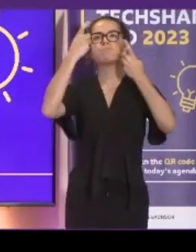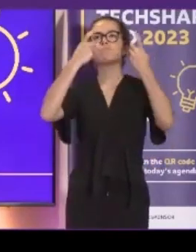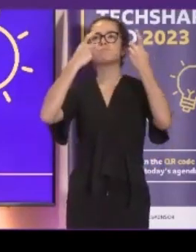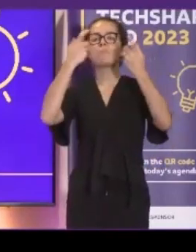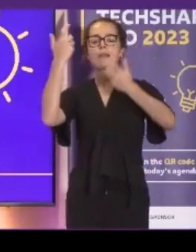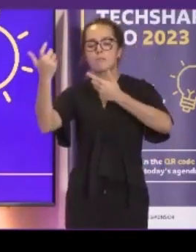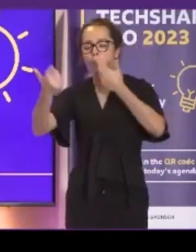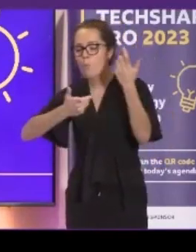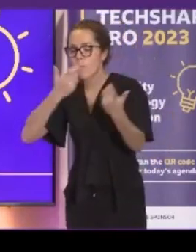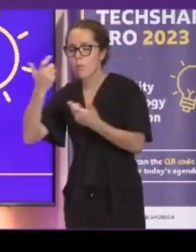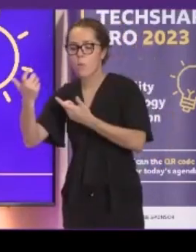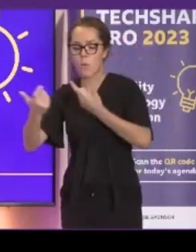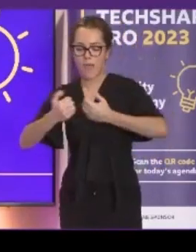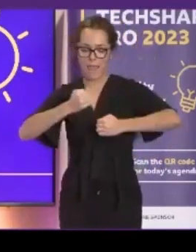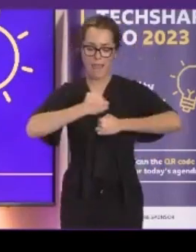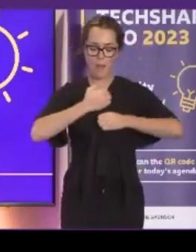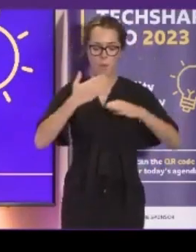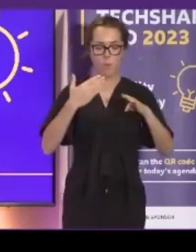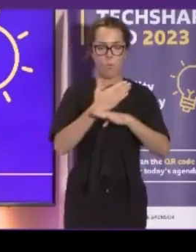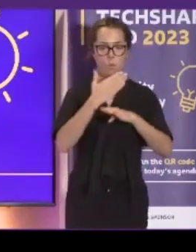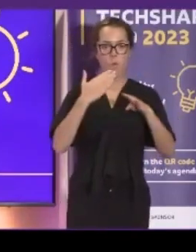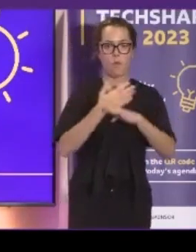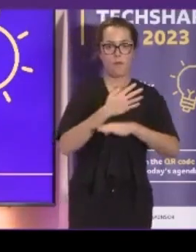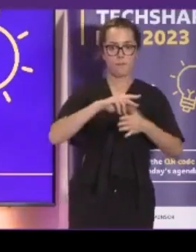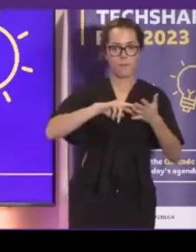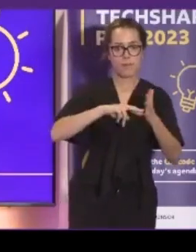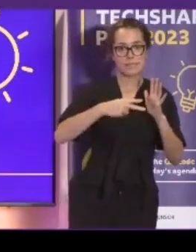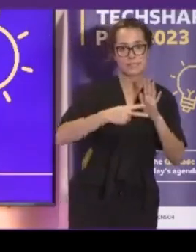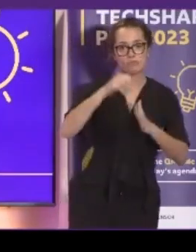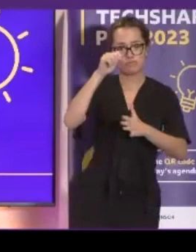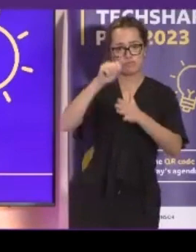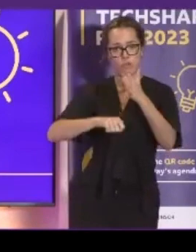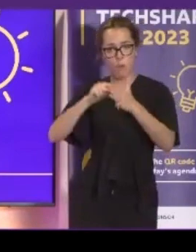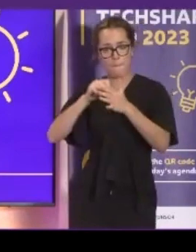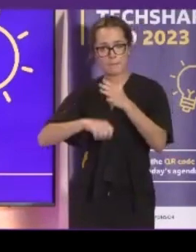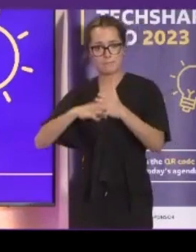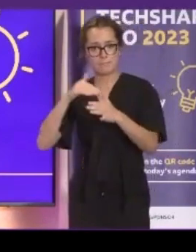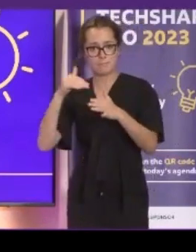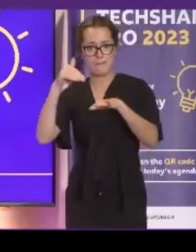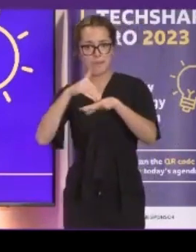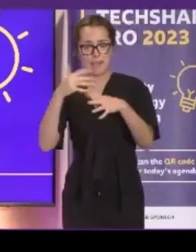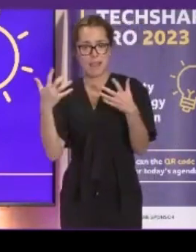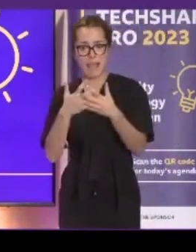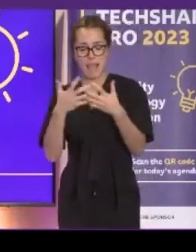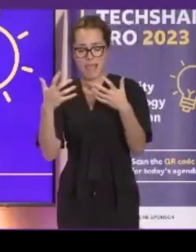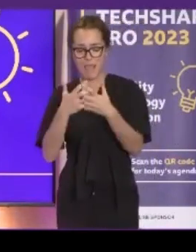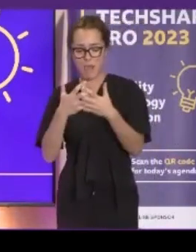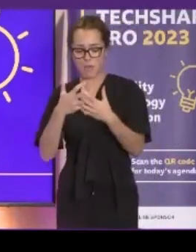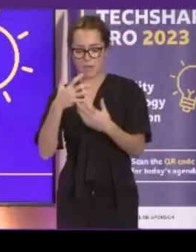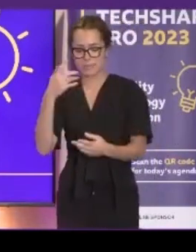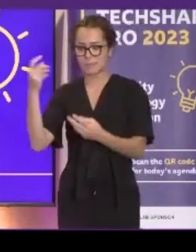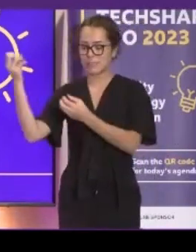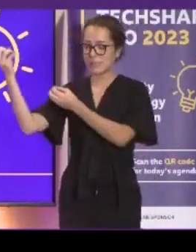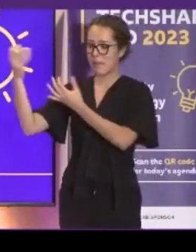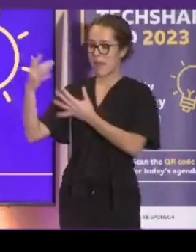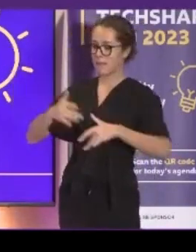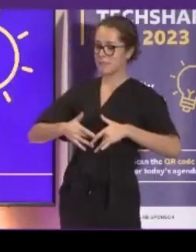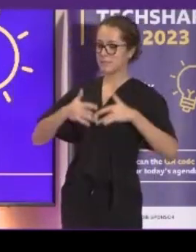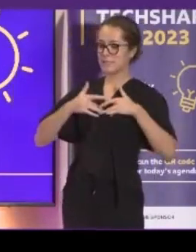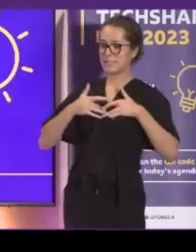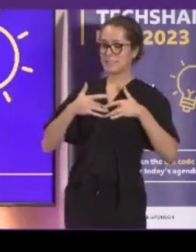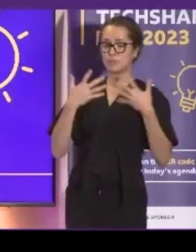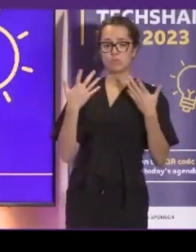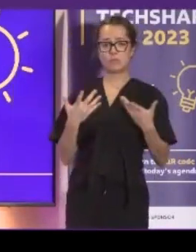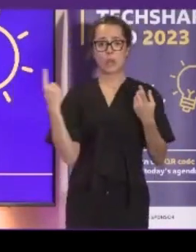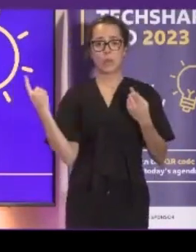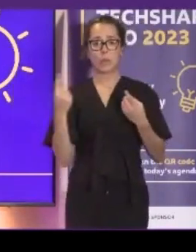what we've been doing as an organisation, procurement's role, and of course, gain some suppliers' perspective as well. So joining me